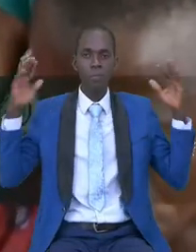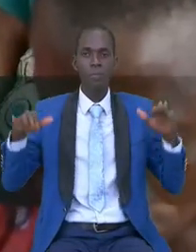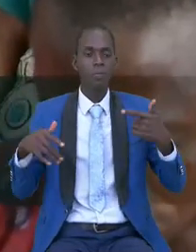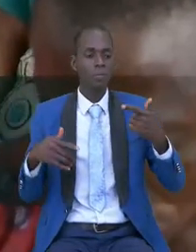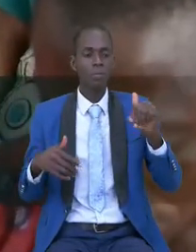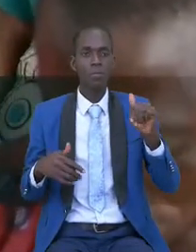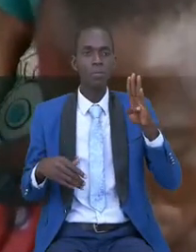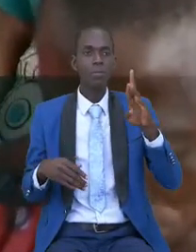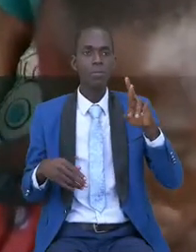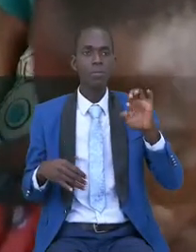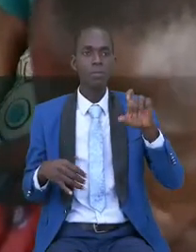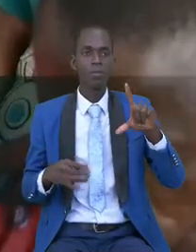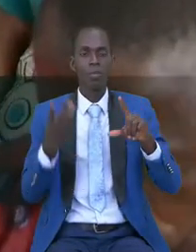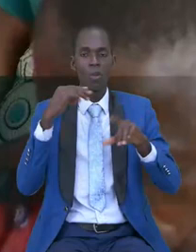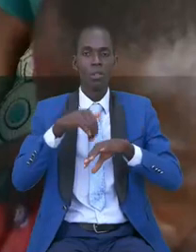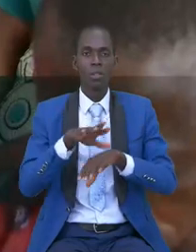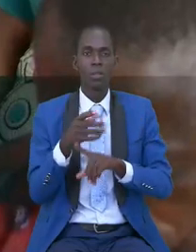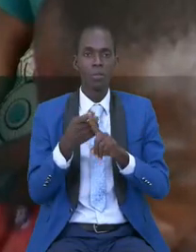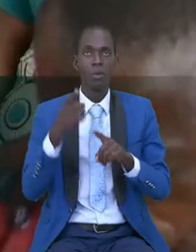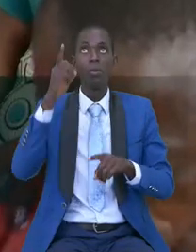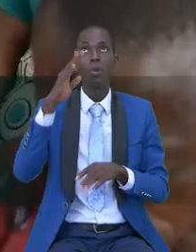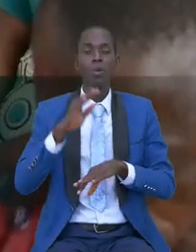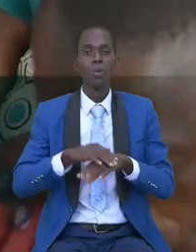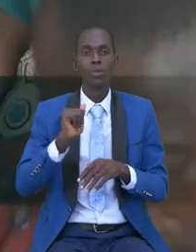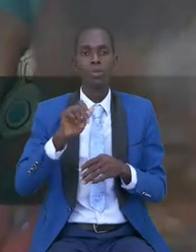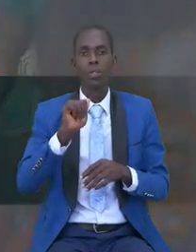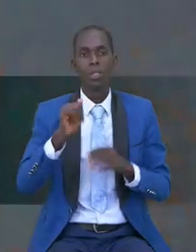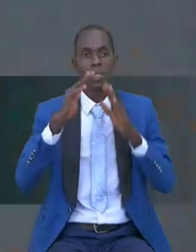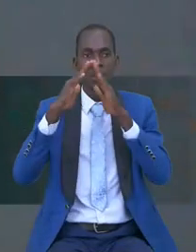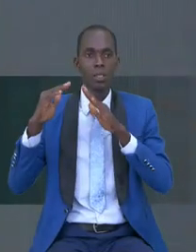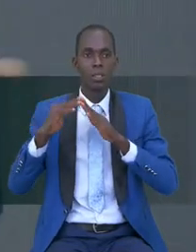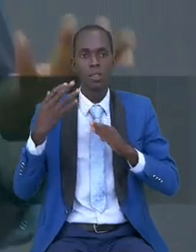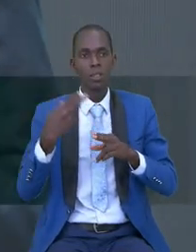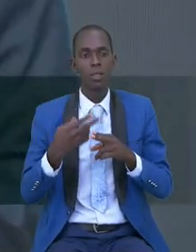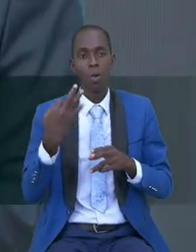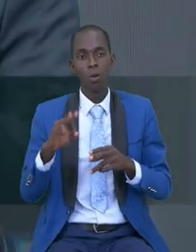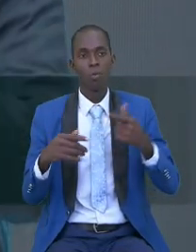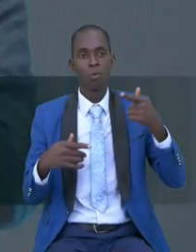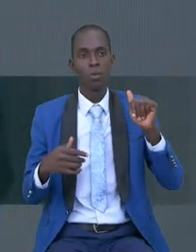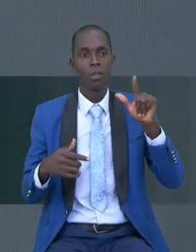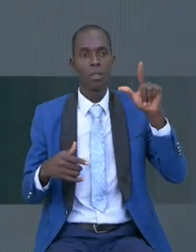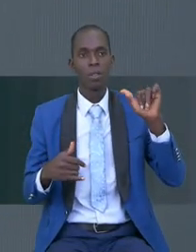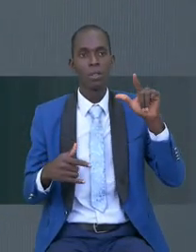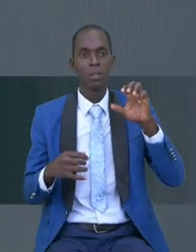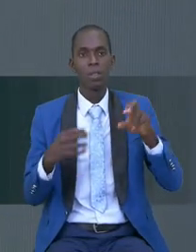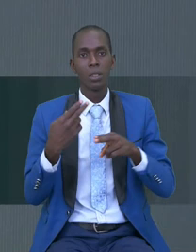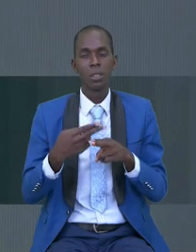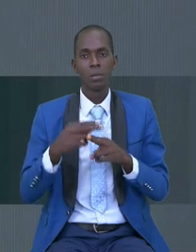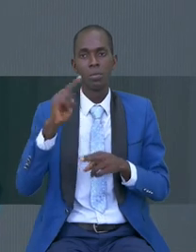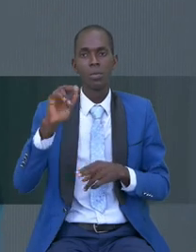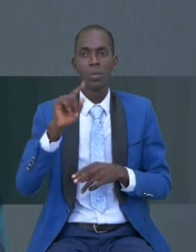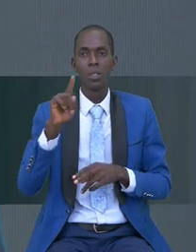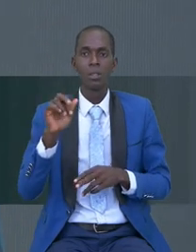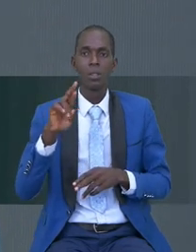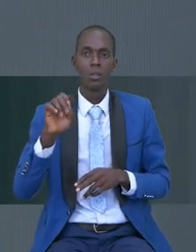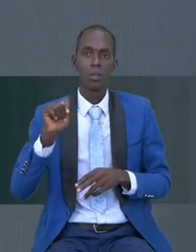sent from God unto a city of Galilee named Nazareth. And in verse 27, it says,